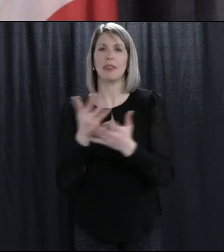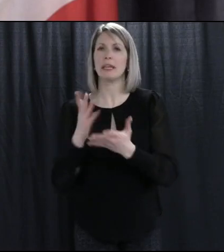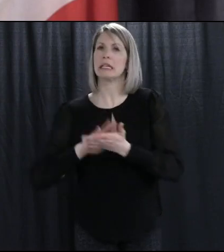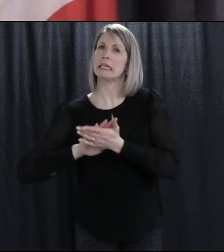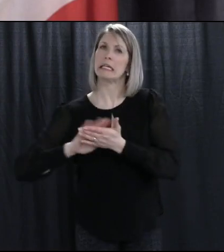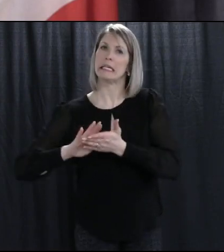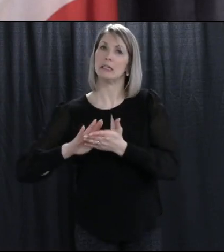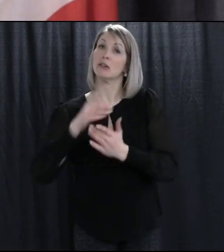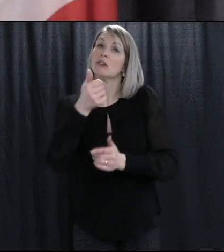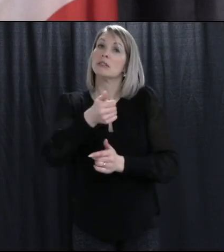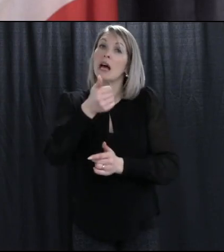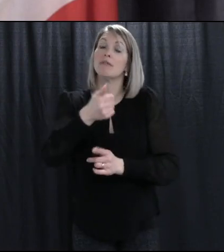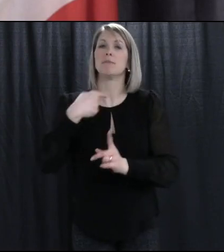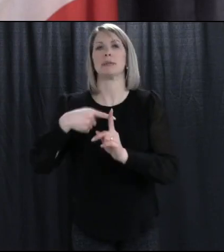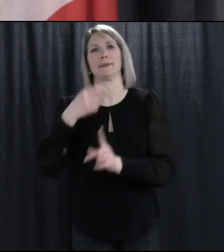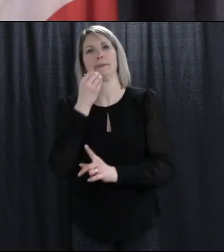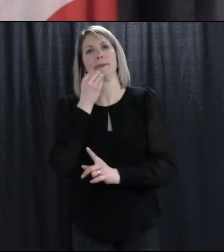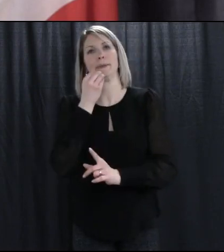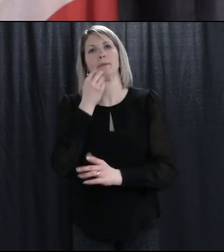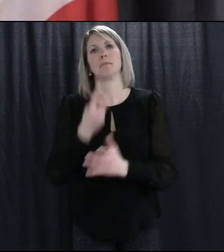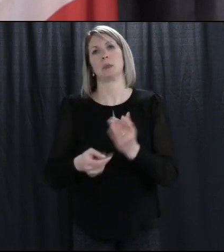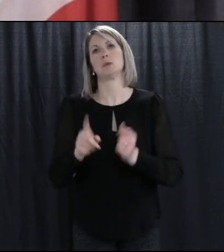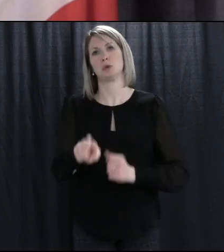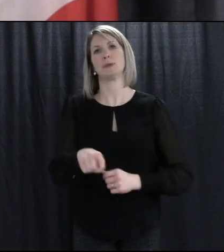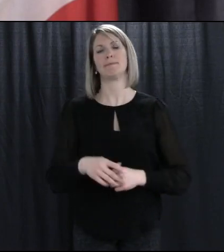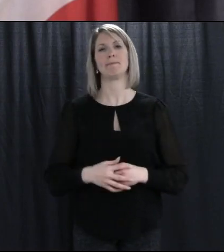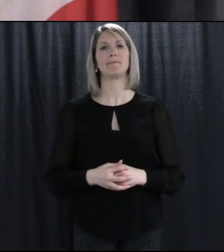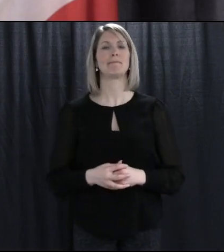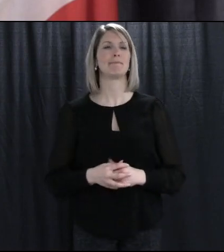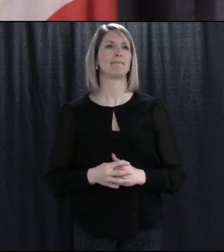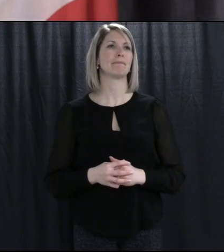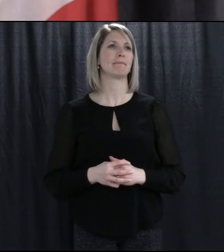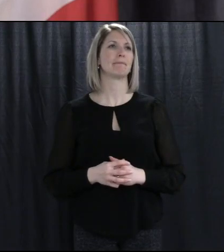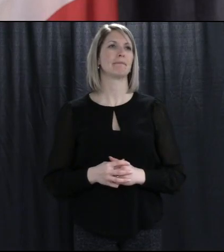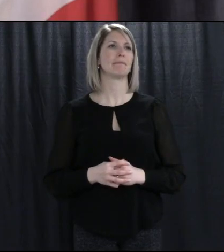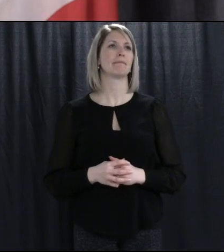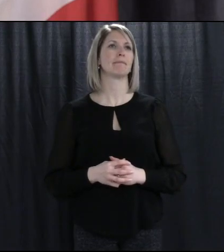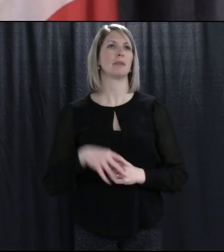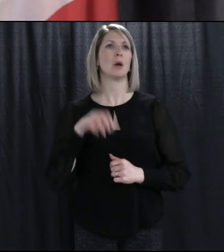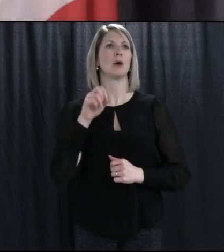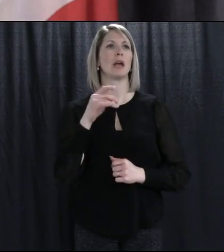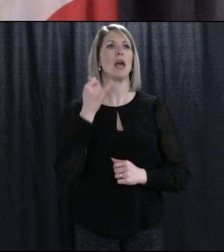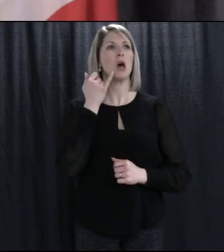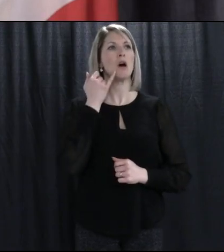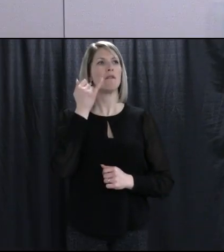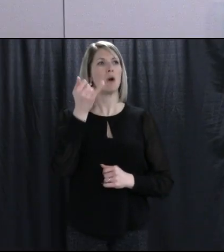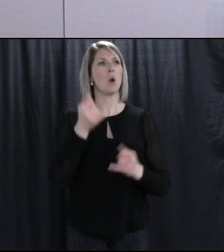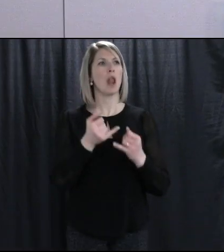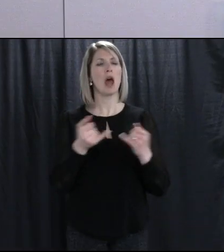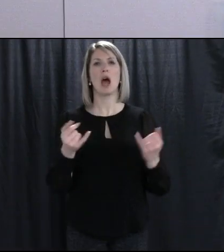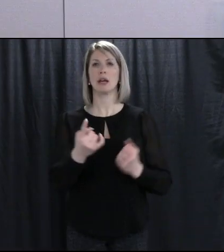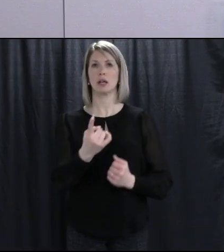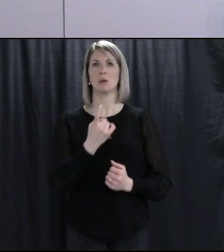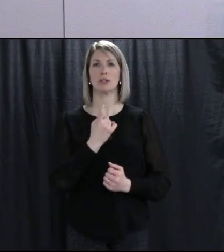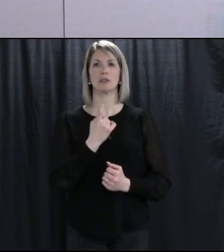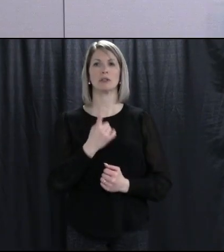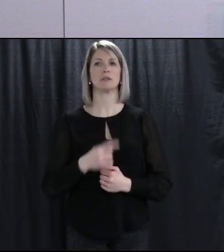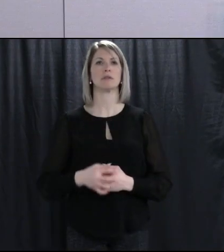you keep your food supply safe in that regard. Okay, we'll go to the phone lines.